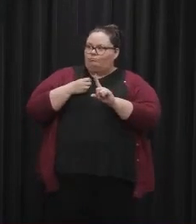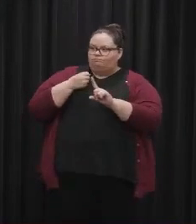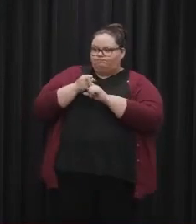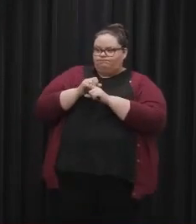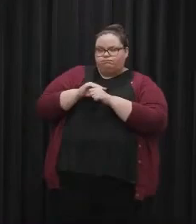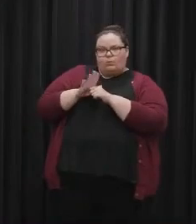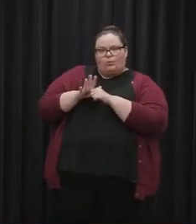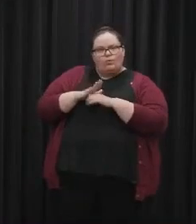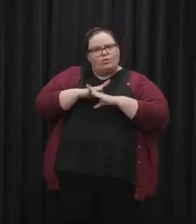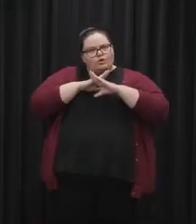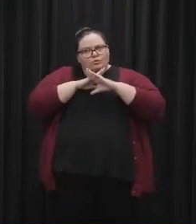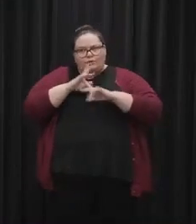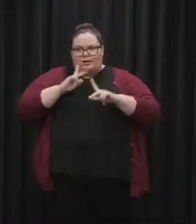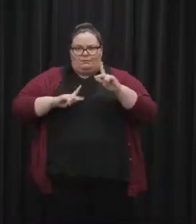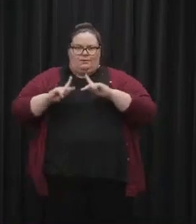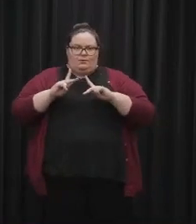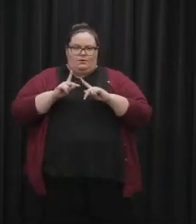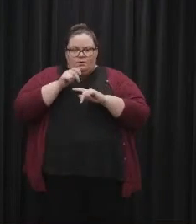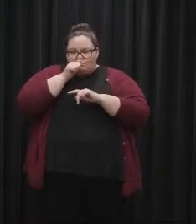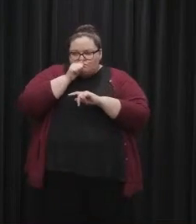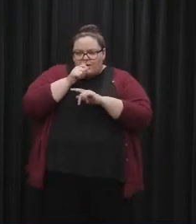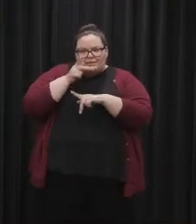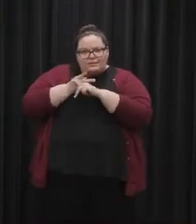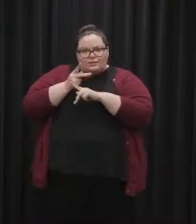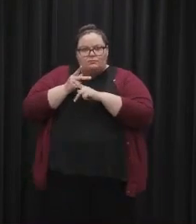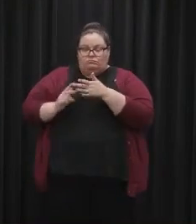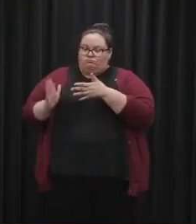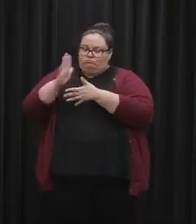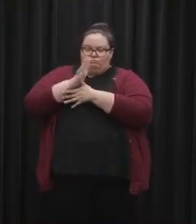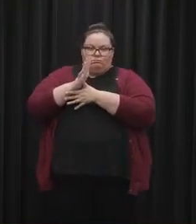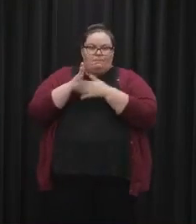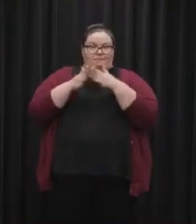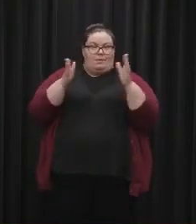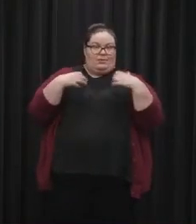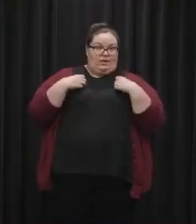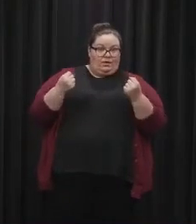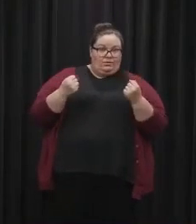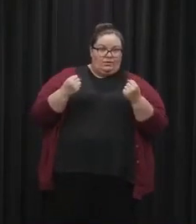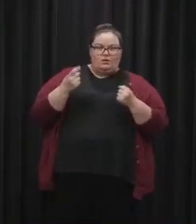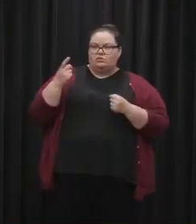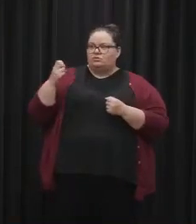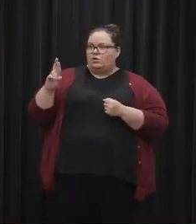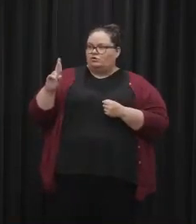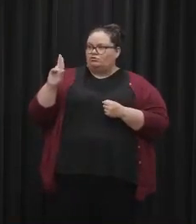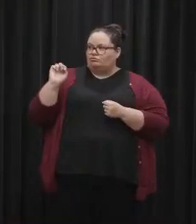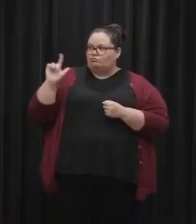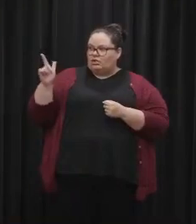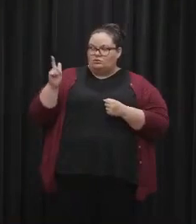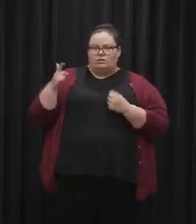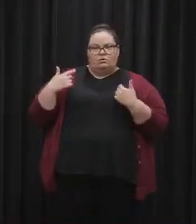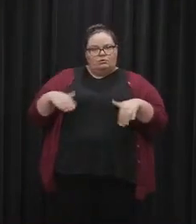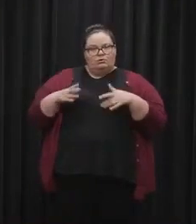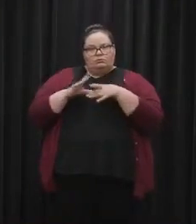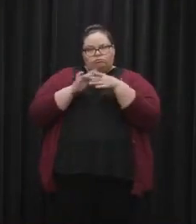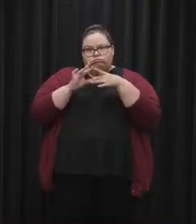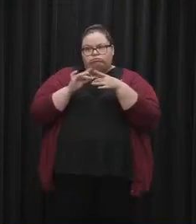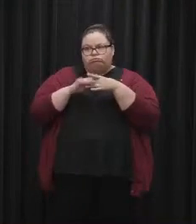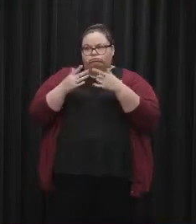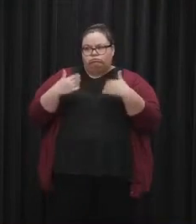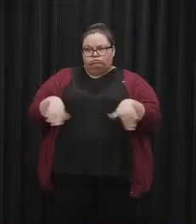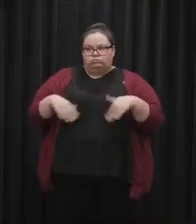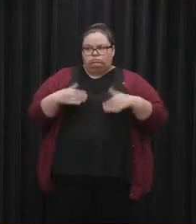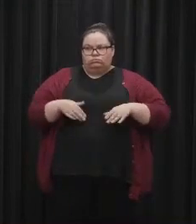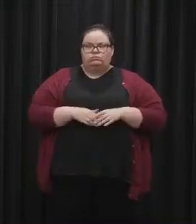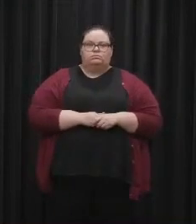of the information that we're protecting because of privacy concerns. Because our first concern is public health, and Dr. Russell has broad powers to share all information.